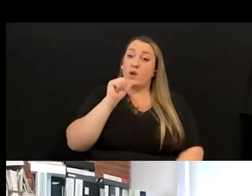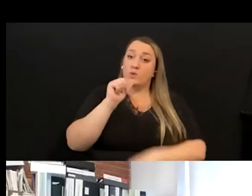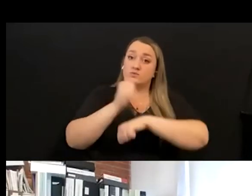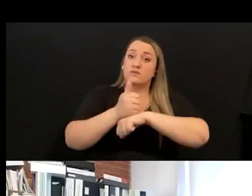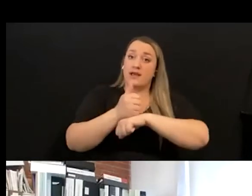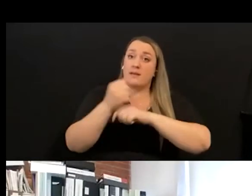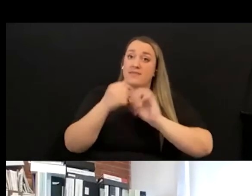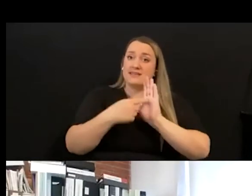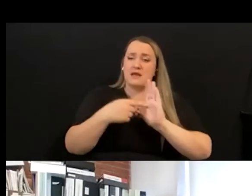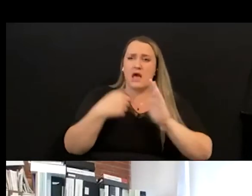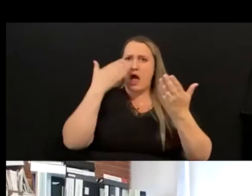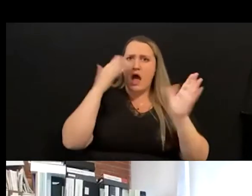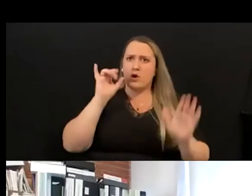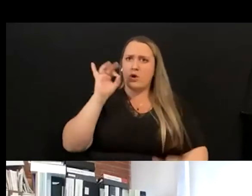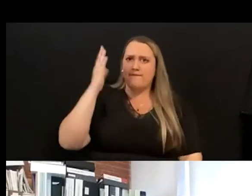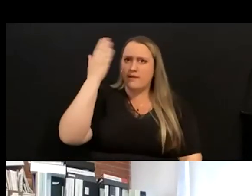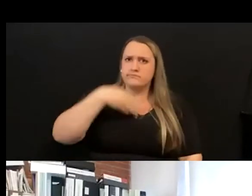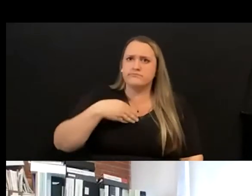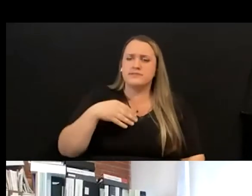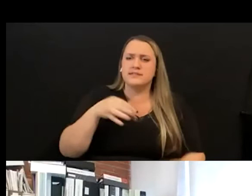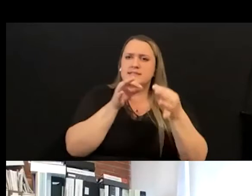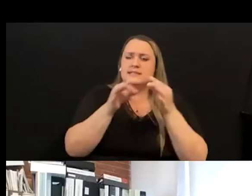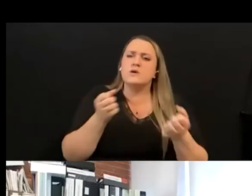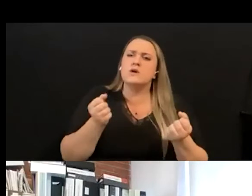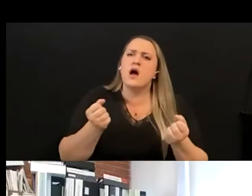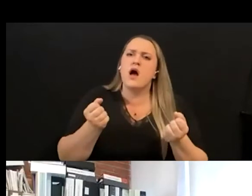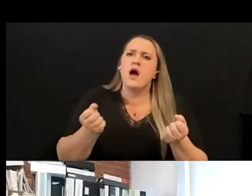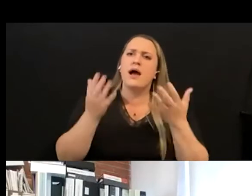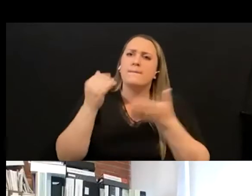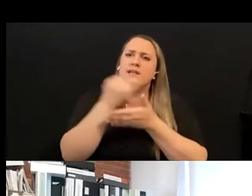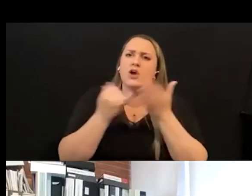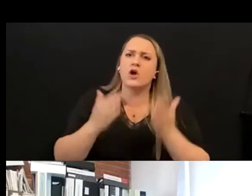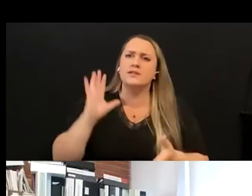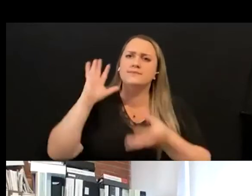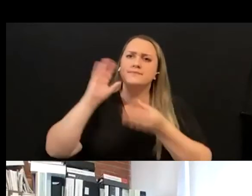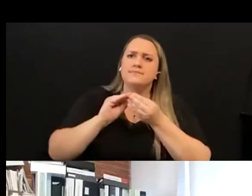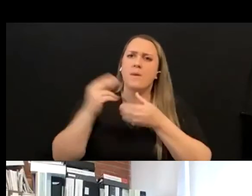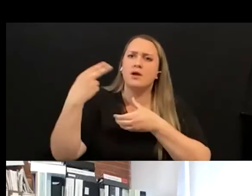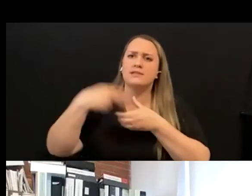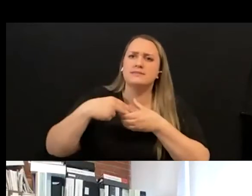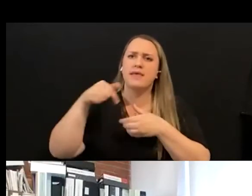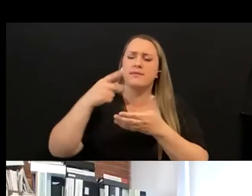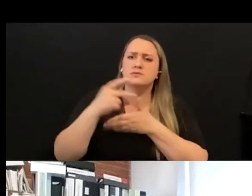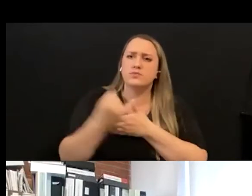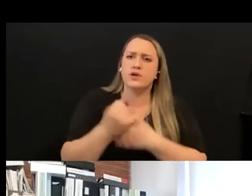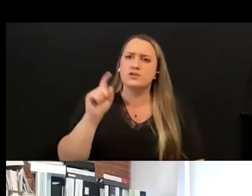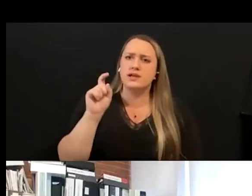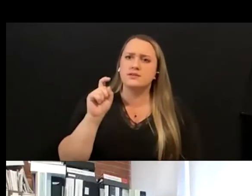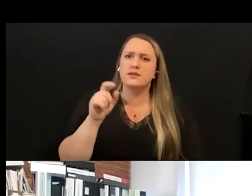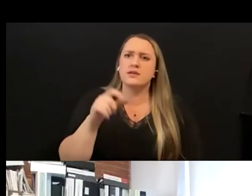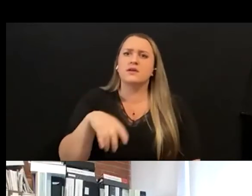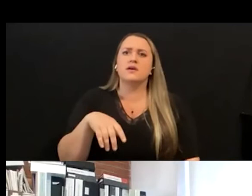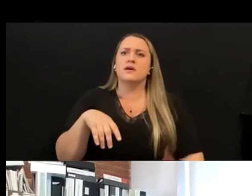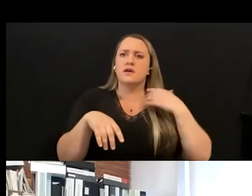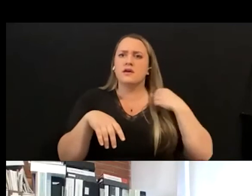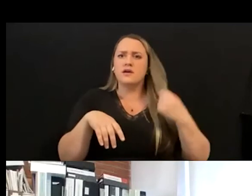if I missed it, just as a tiny little detail. How many artists in total participated in this project, and how did